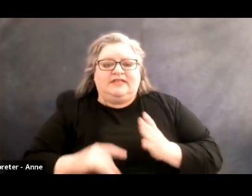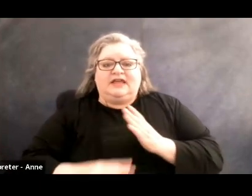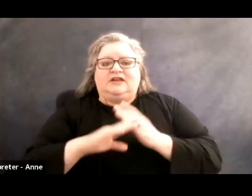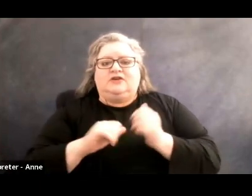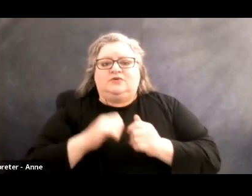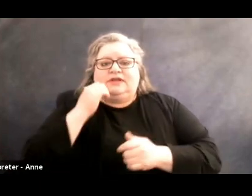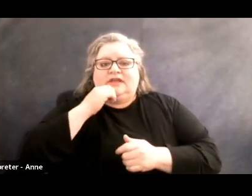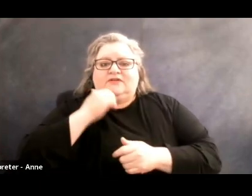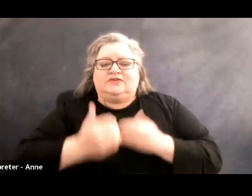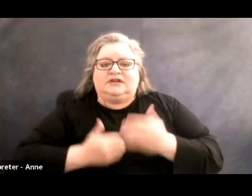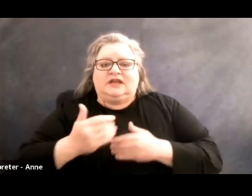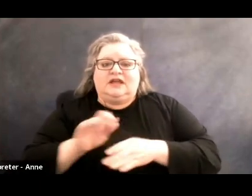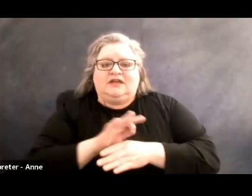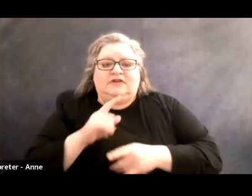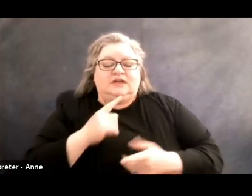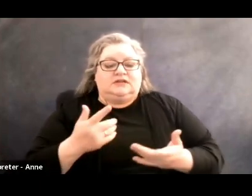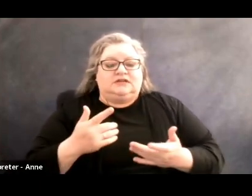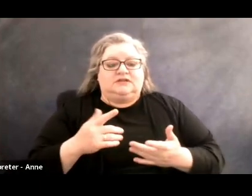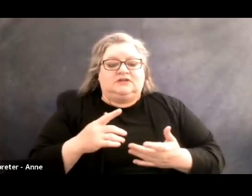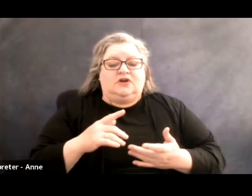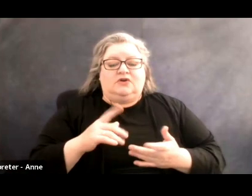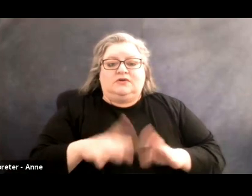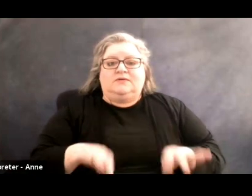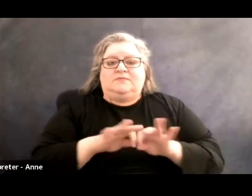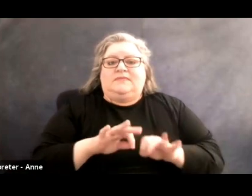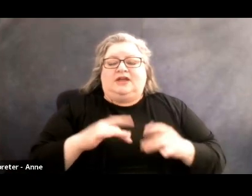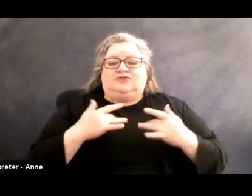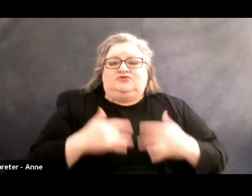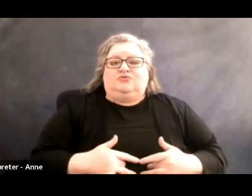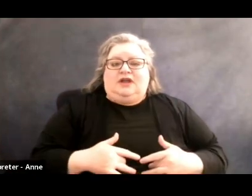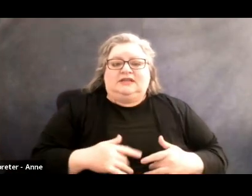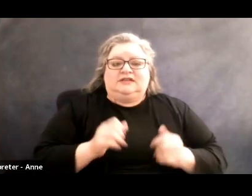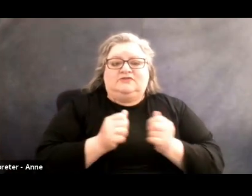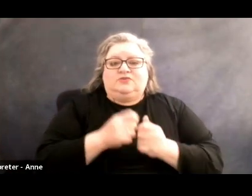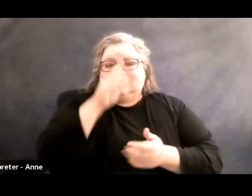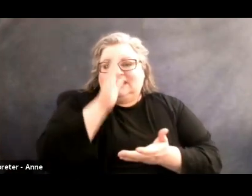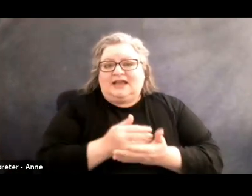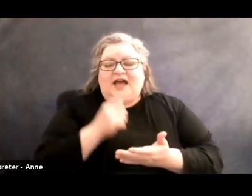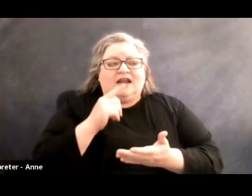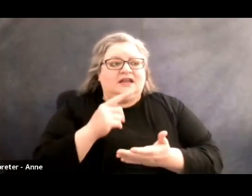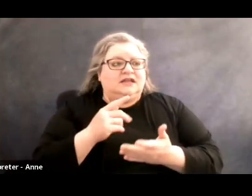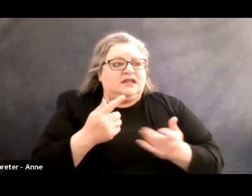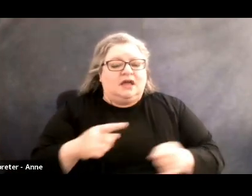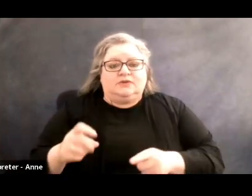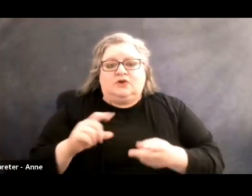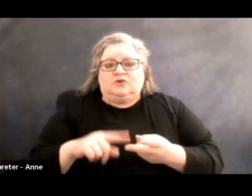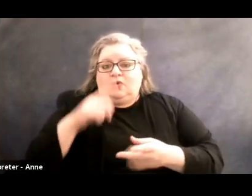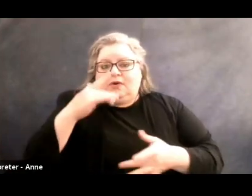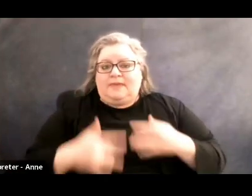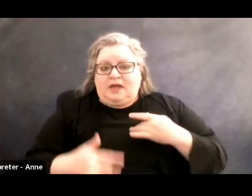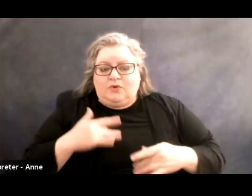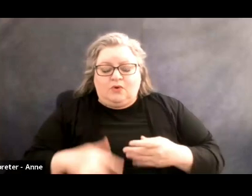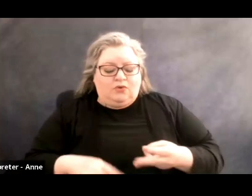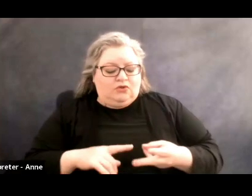day-to-day functioning, some major depressive disorders with psychotic episodes, or bipolar, anxiety